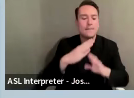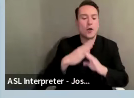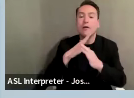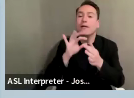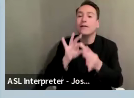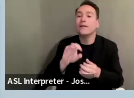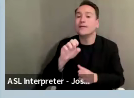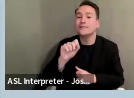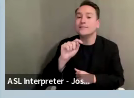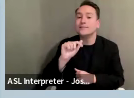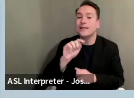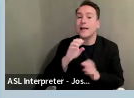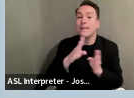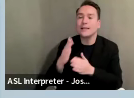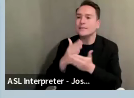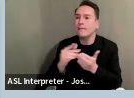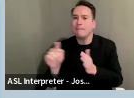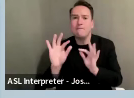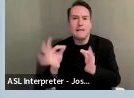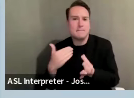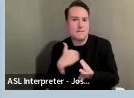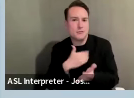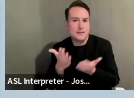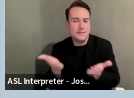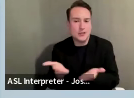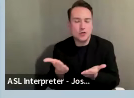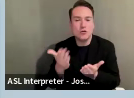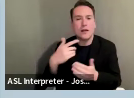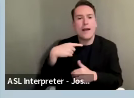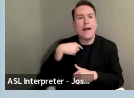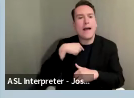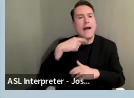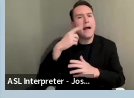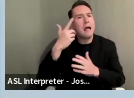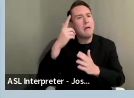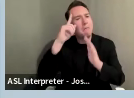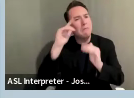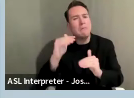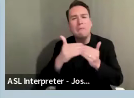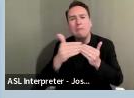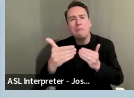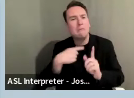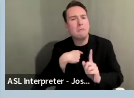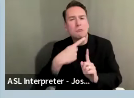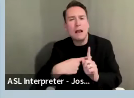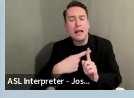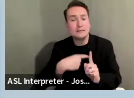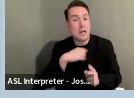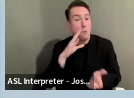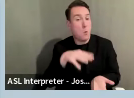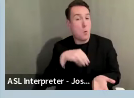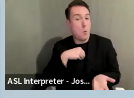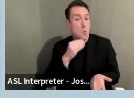people, and you might have relatives who are in this boat, they say, you know, I anticipate renting. I don't think I will own a home